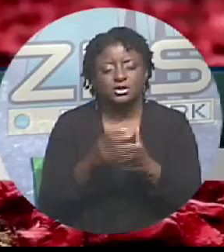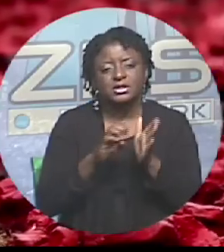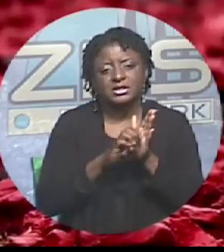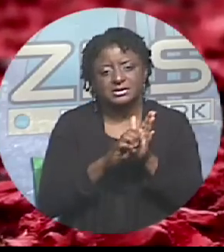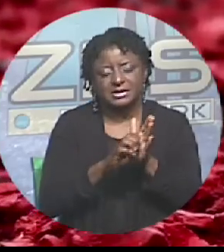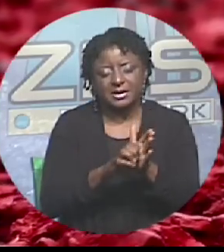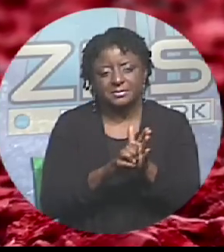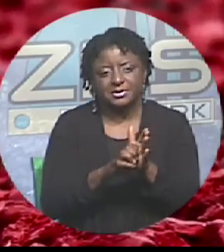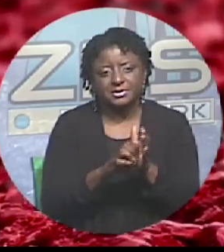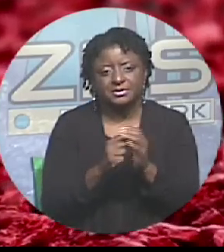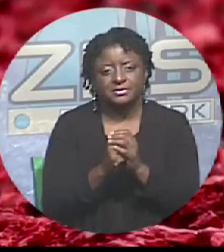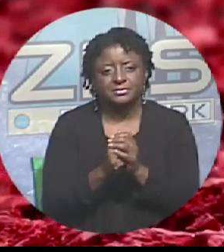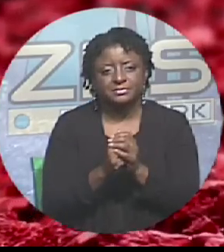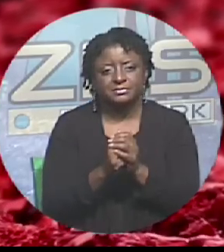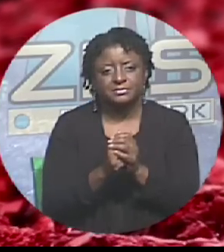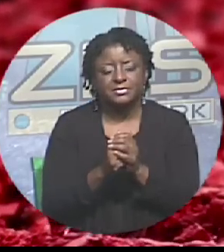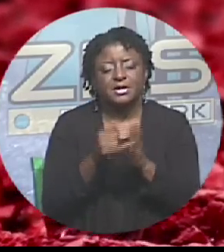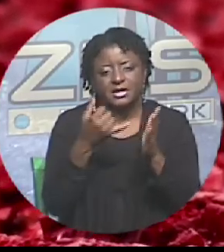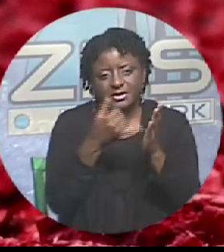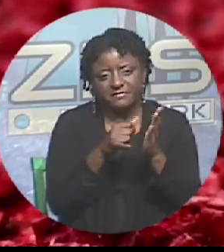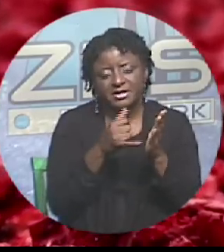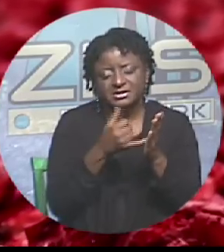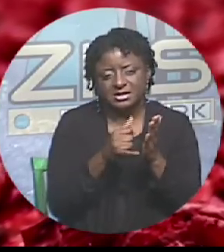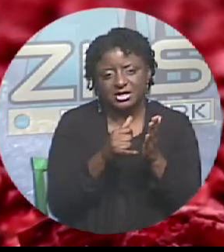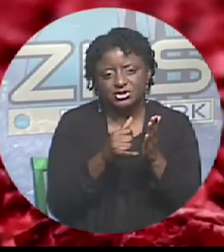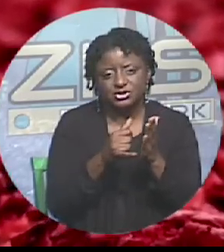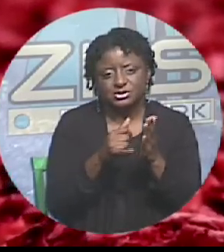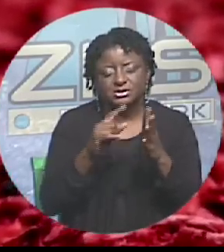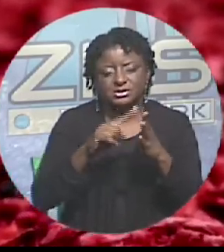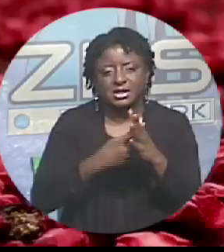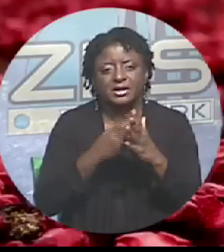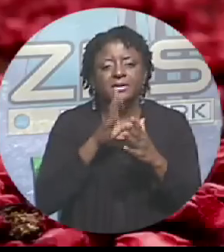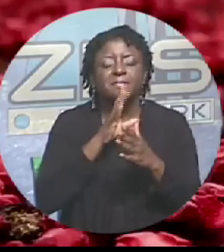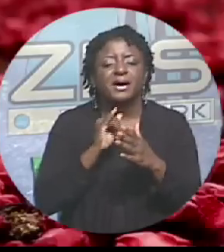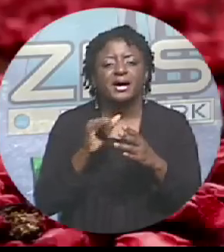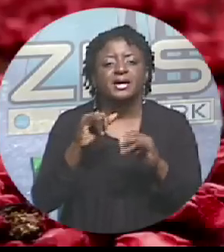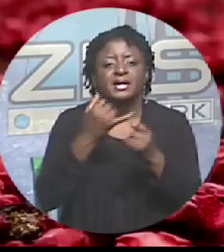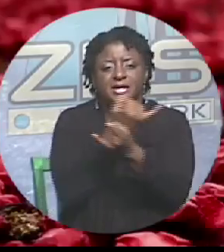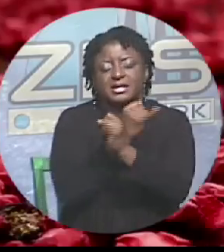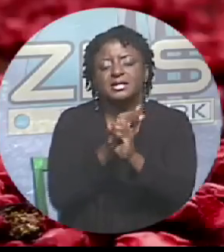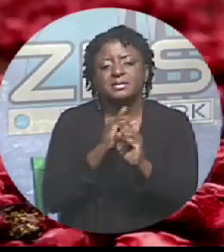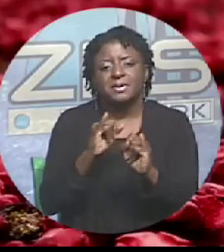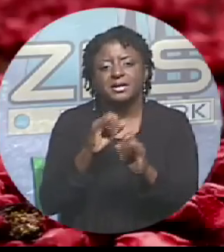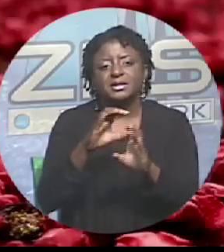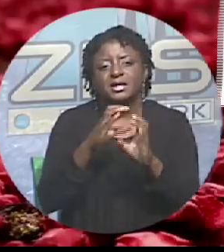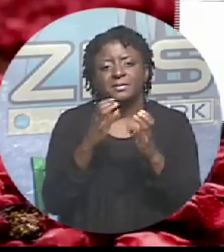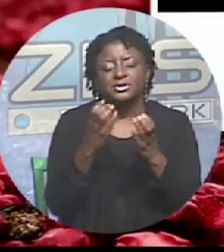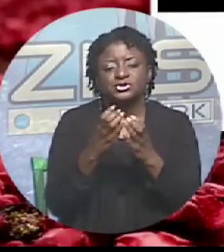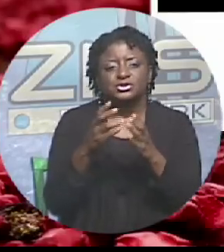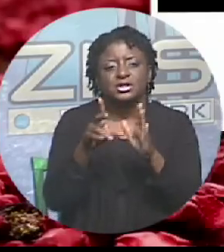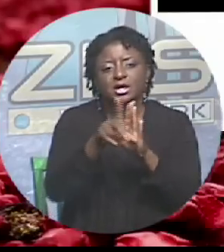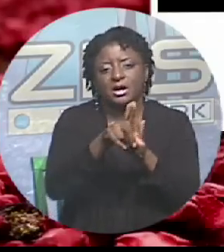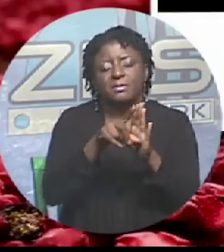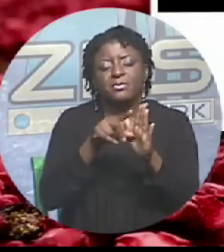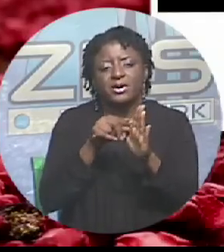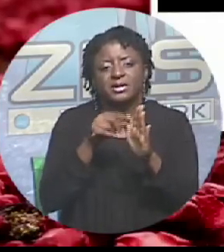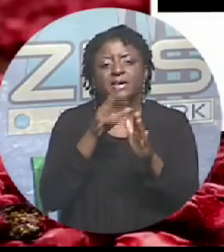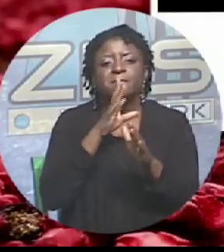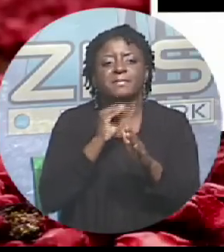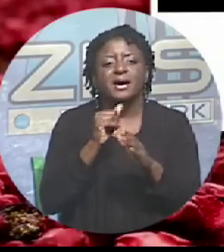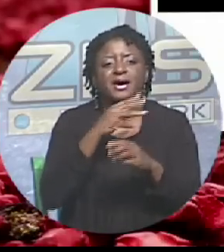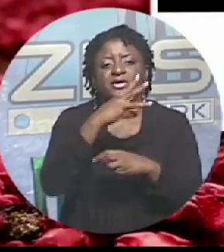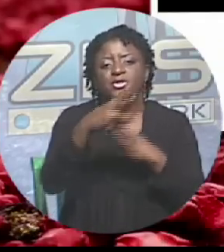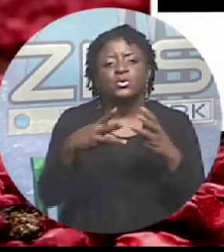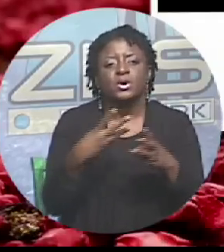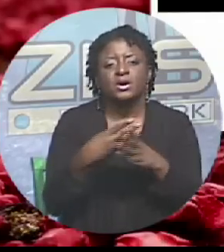The investigation into the matter was launched by an independent commission which was appointed by the World Anti-Doping Agency, who